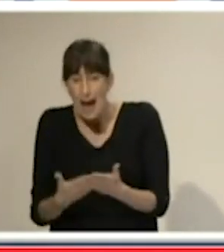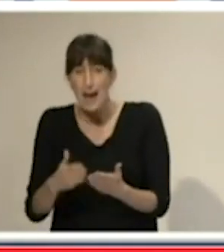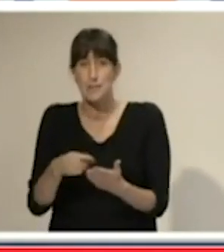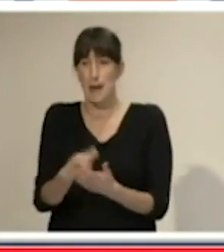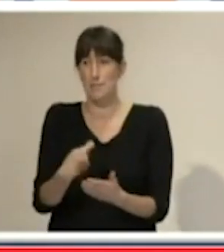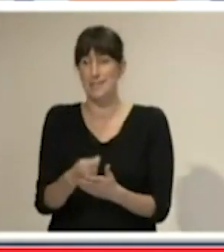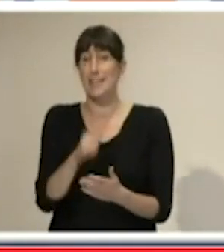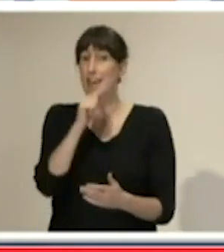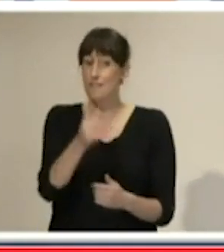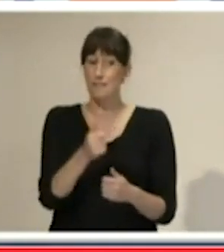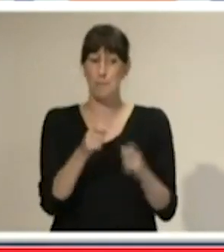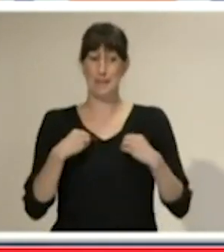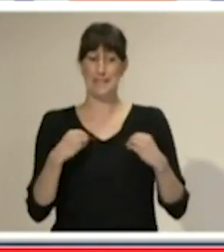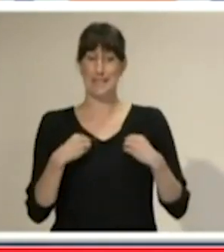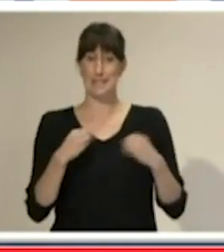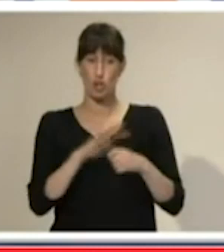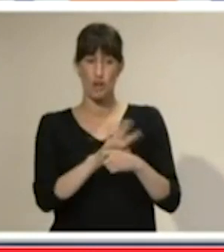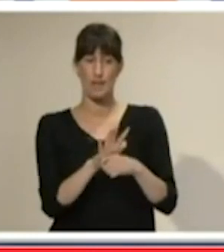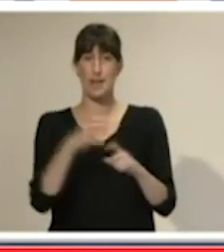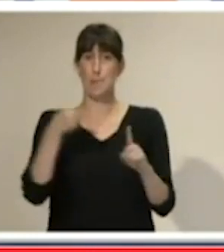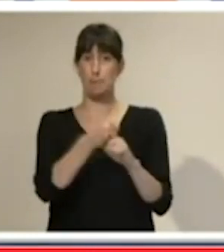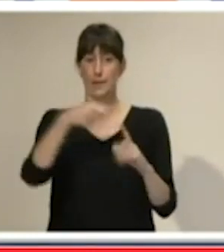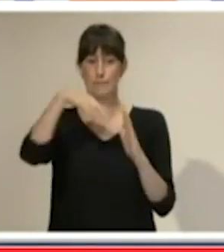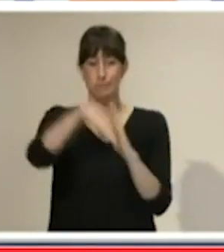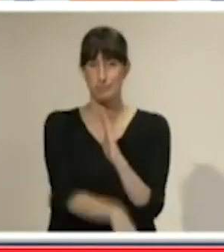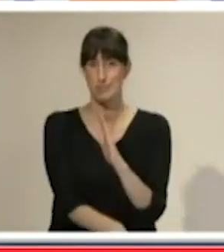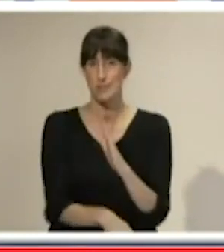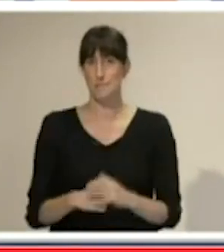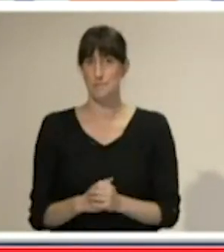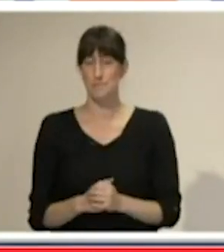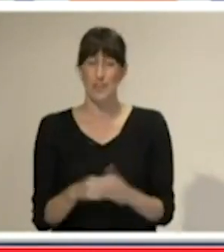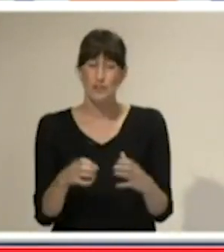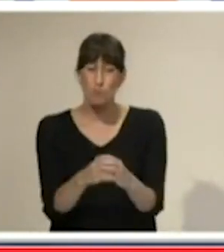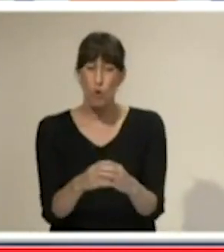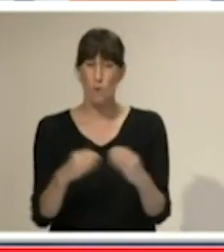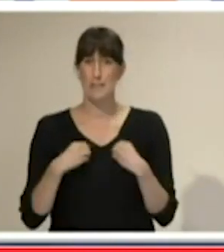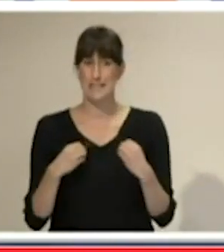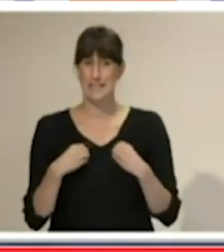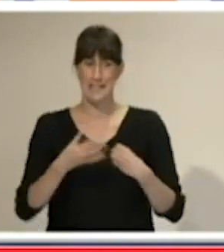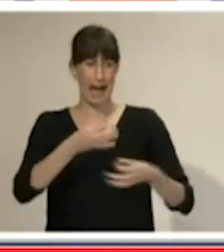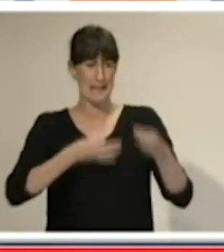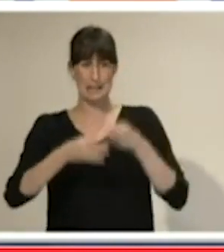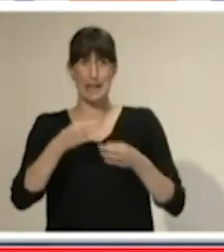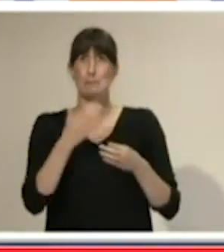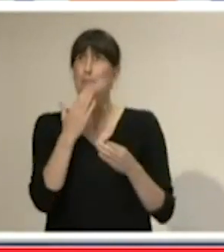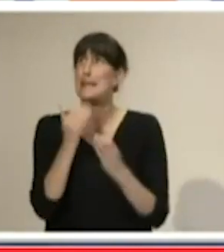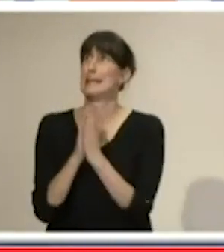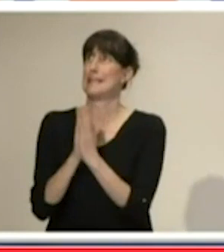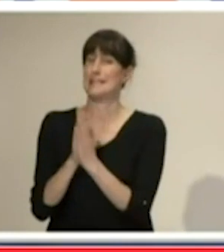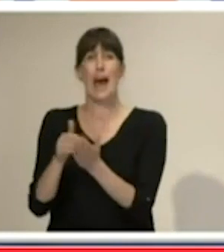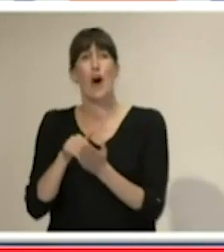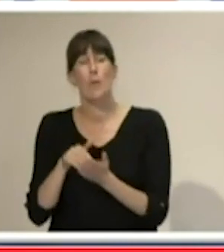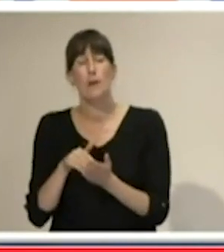had a material impact on business. We've heard the call for extra support from small business over and above that already provided through the